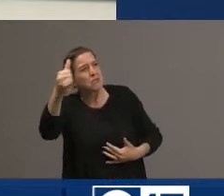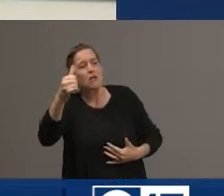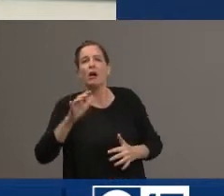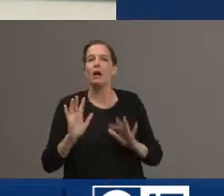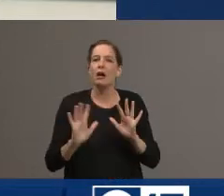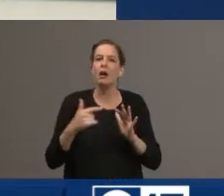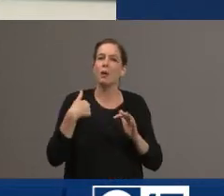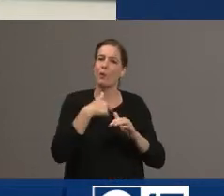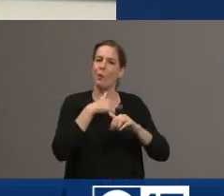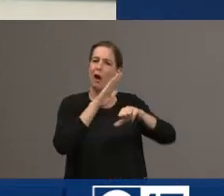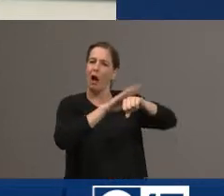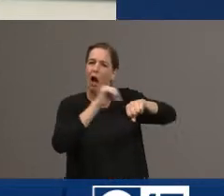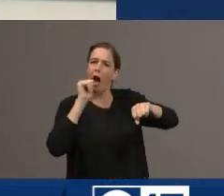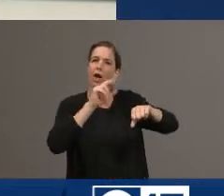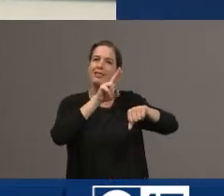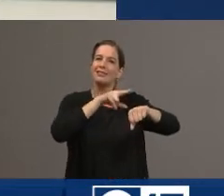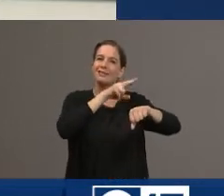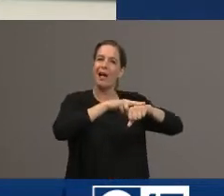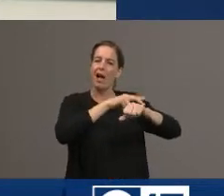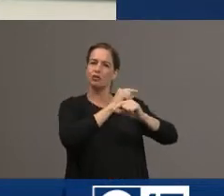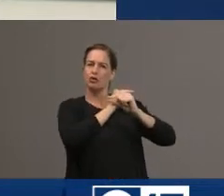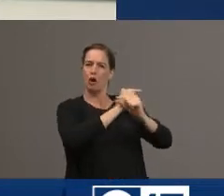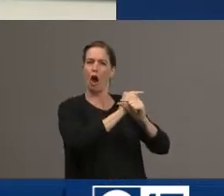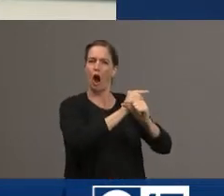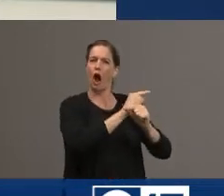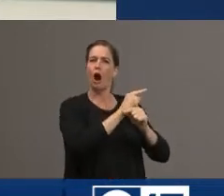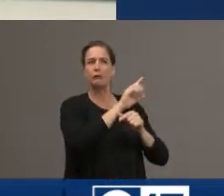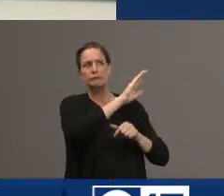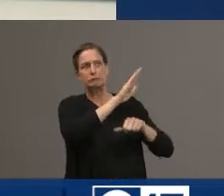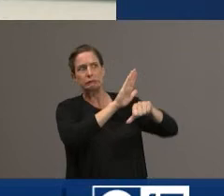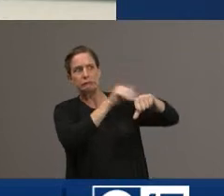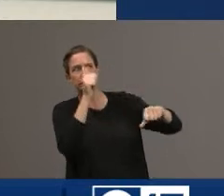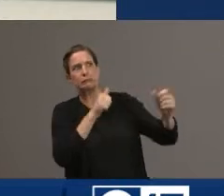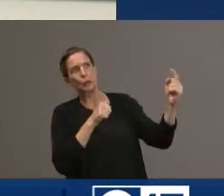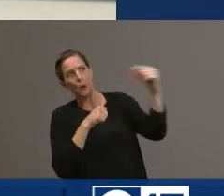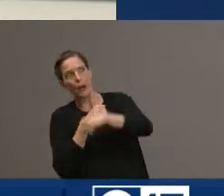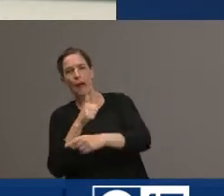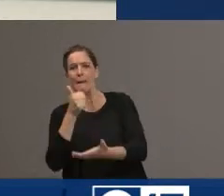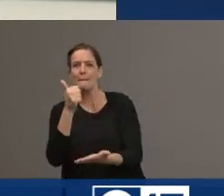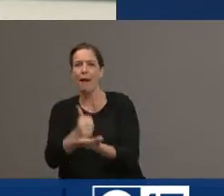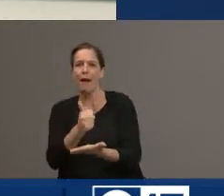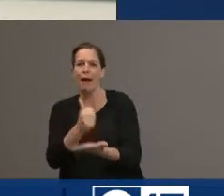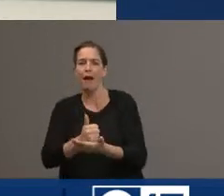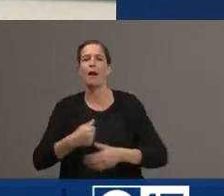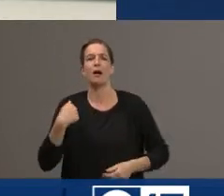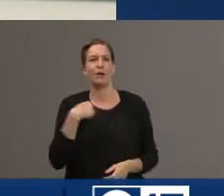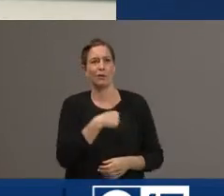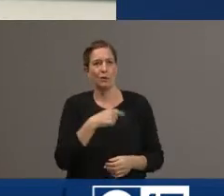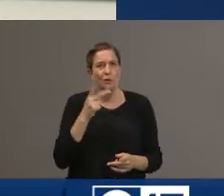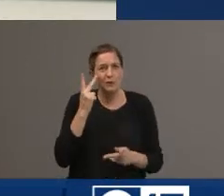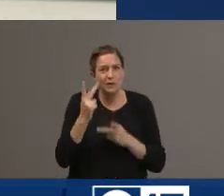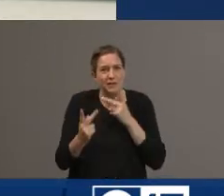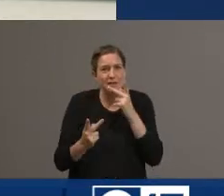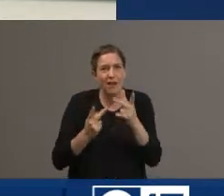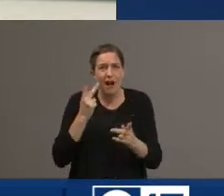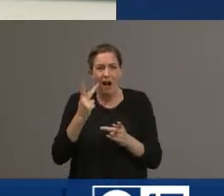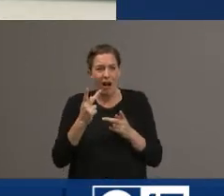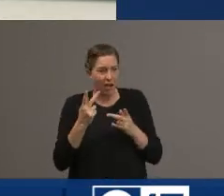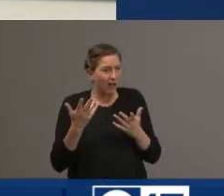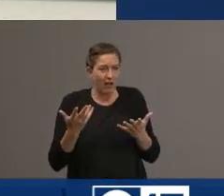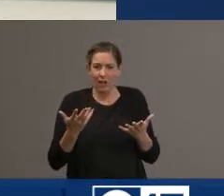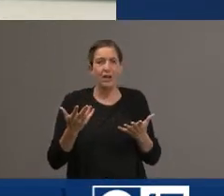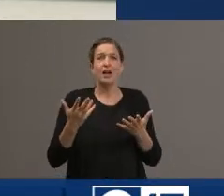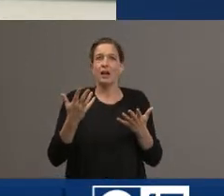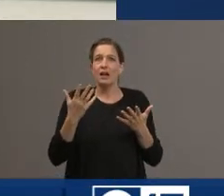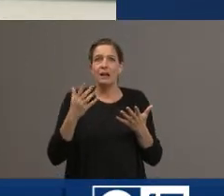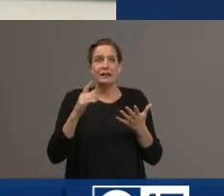to be helpful. We did have several weeks where the demand was not matching the supply of tests